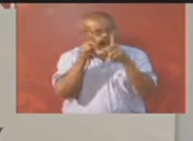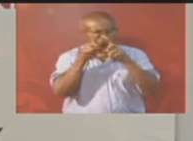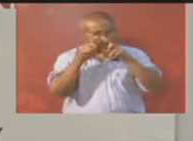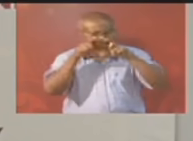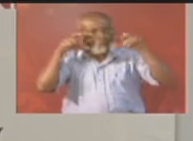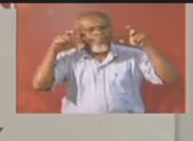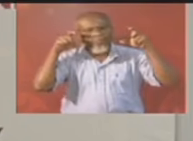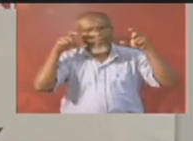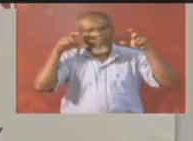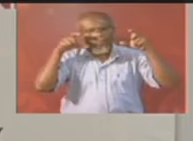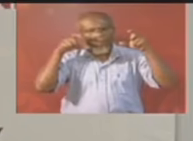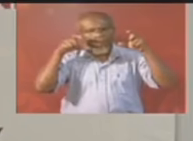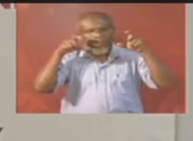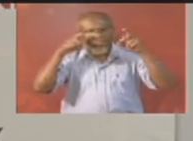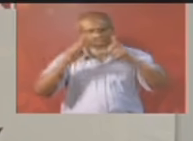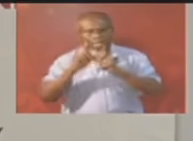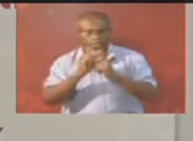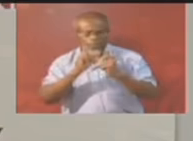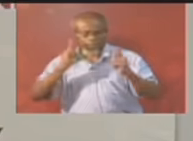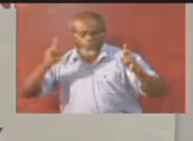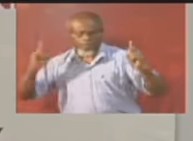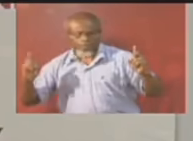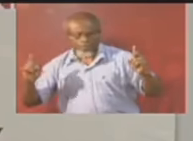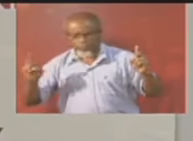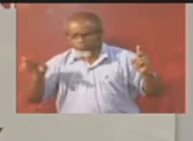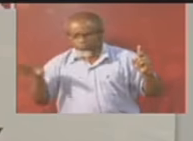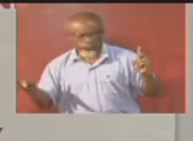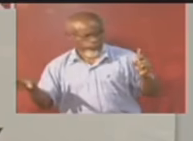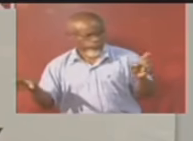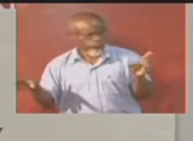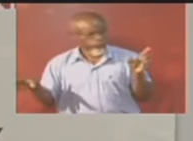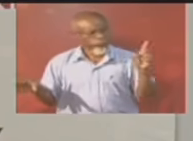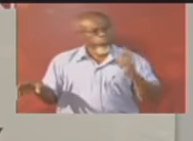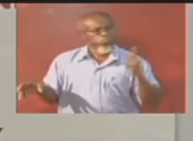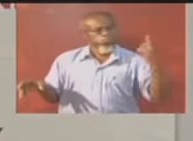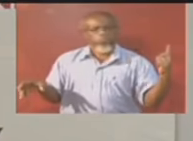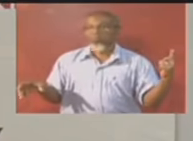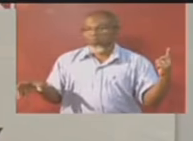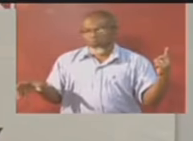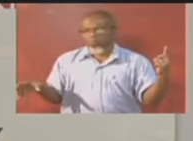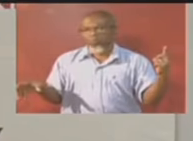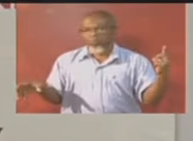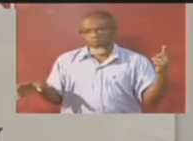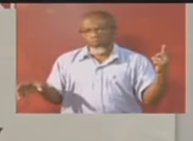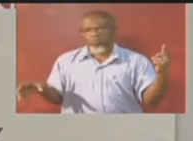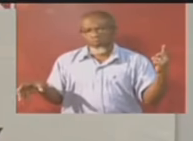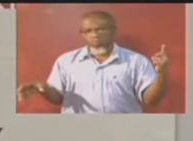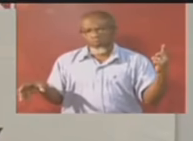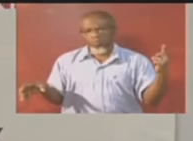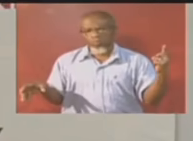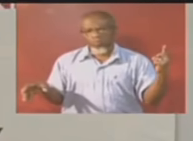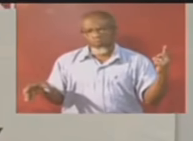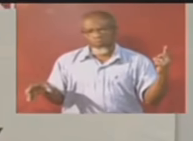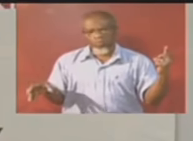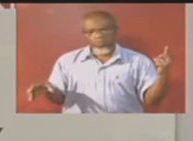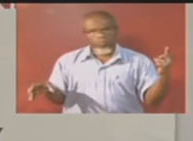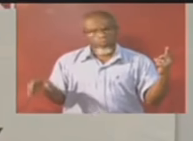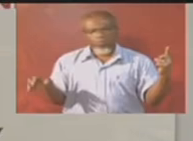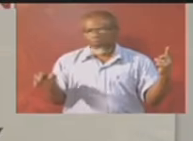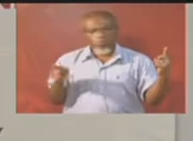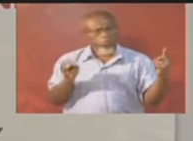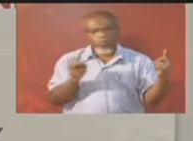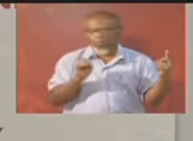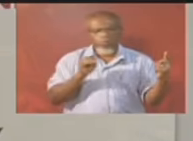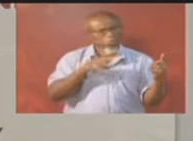of the house, keep the distancing, physical interaction to a minimum, even in the household. If this